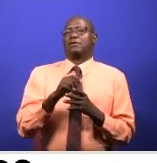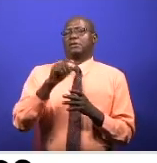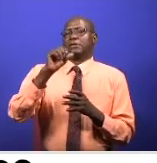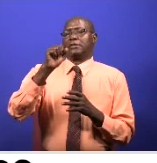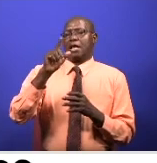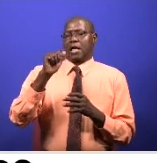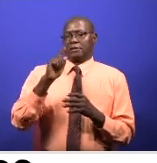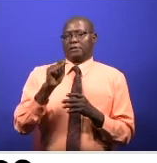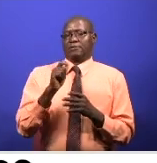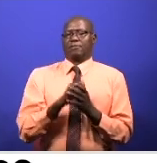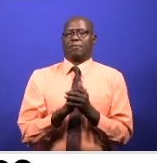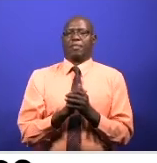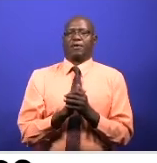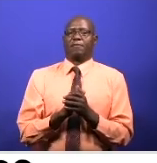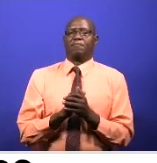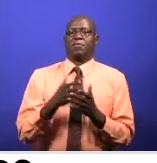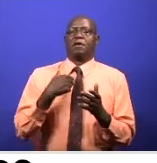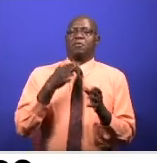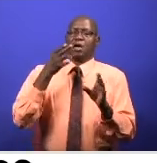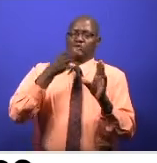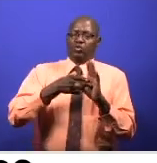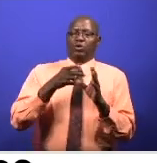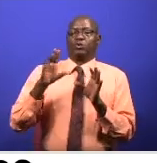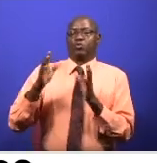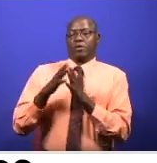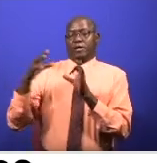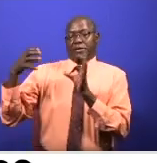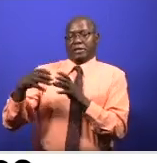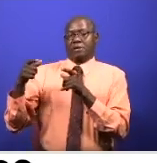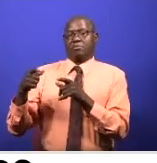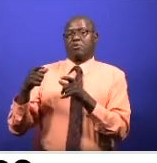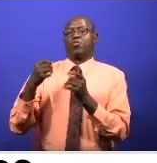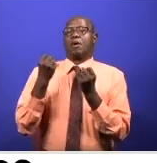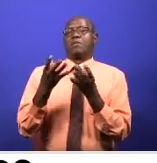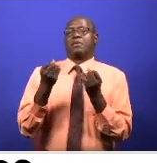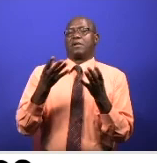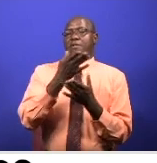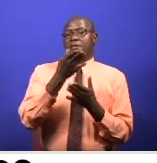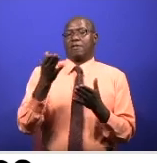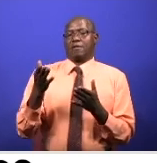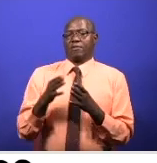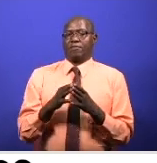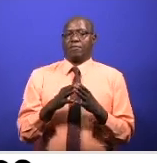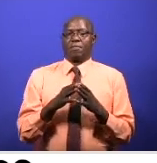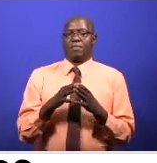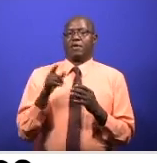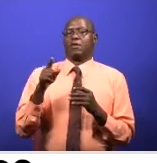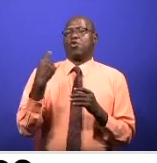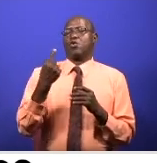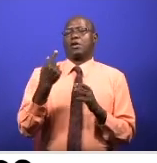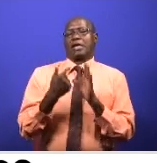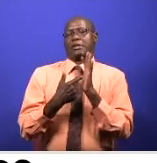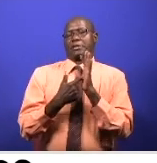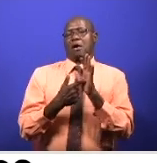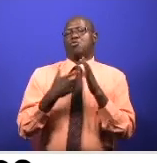join, and don't look at this team alone, SG, we are many. These are only a sample of the